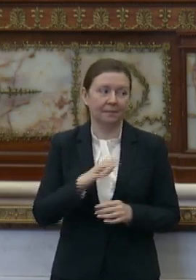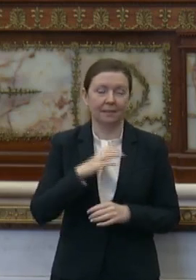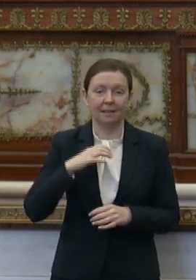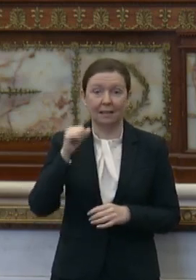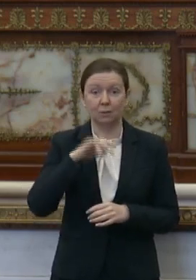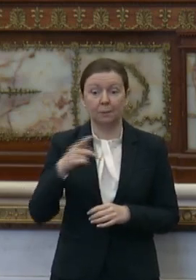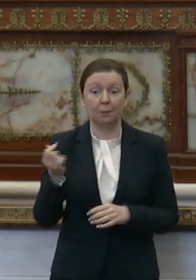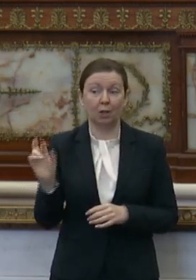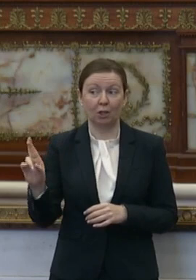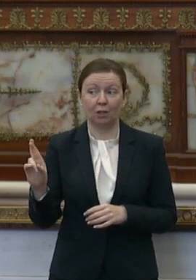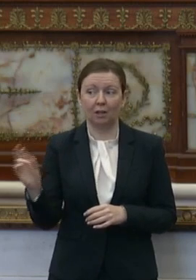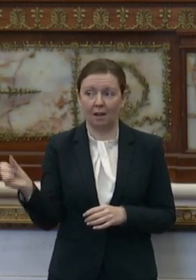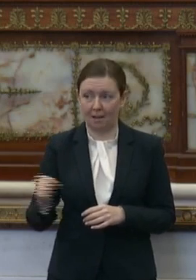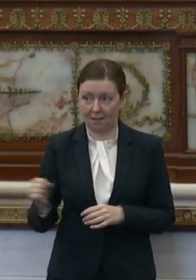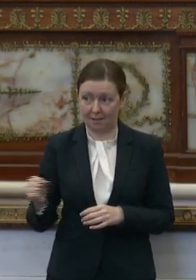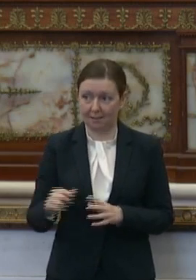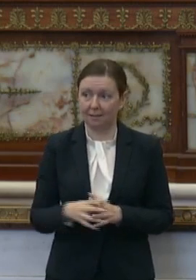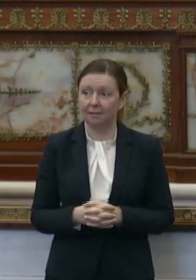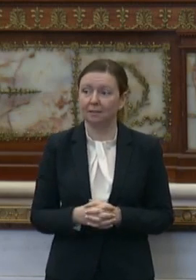Councilwoman Parker.